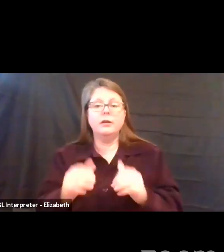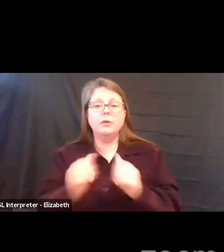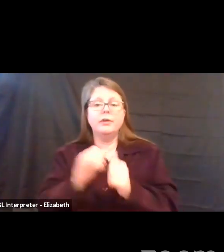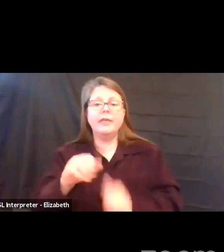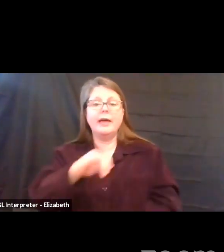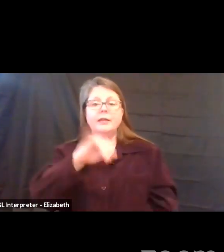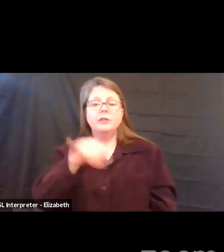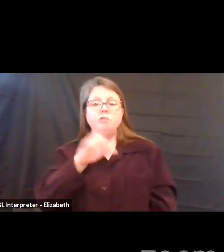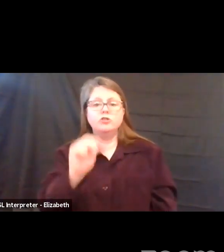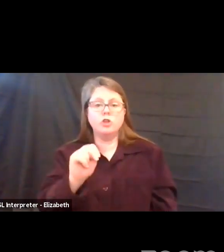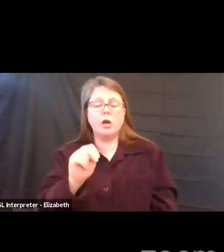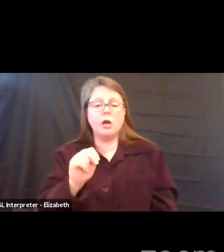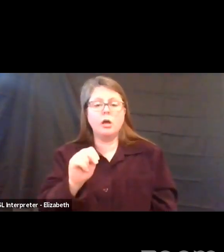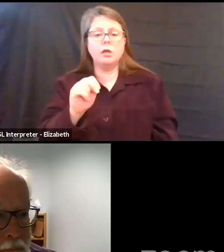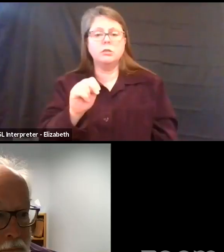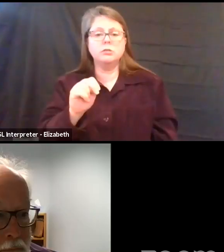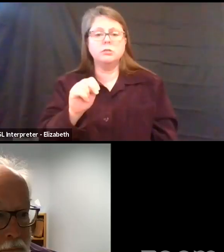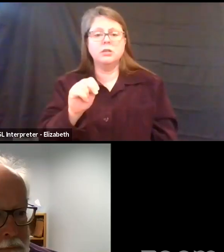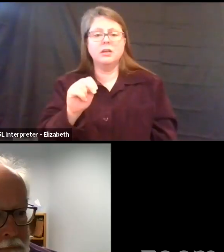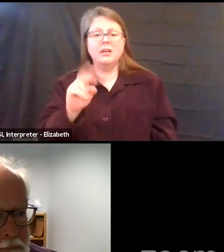spoke briefly, but I'd love